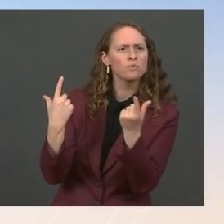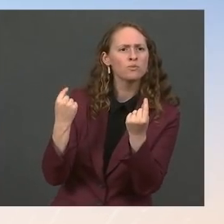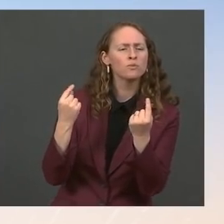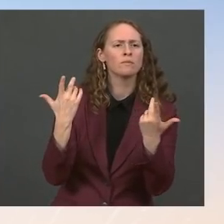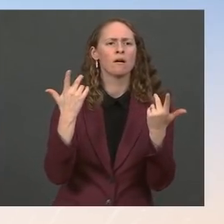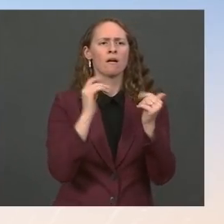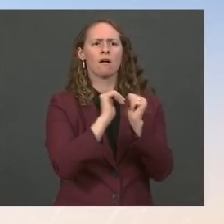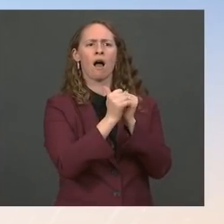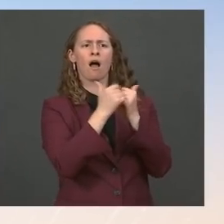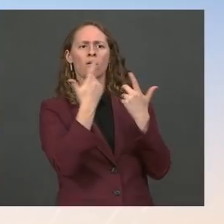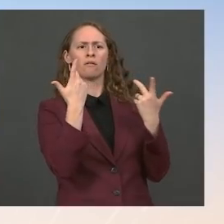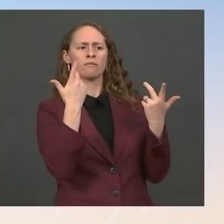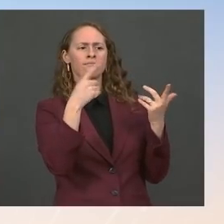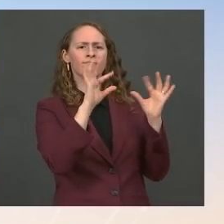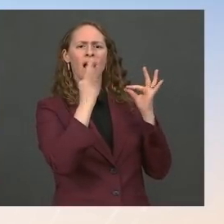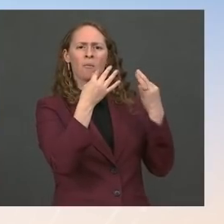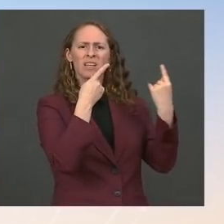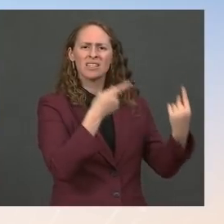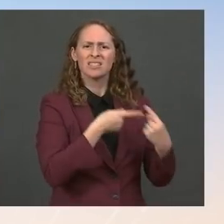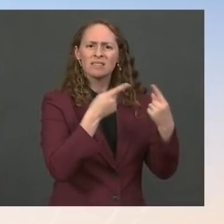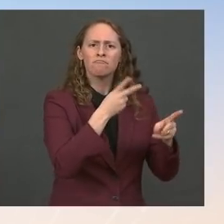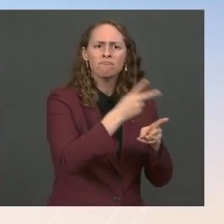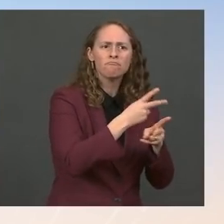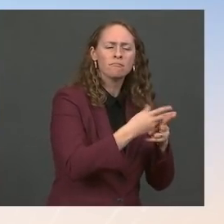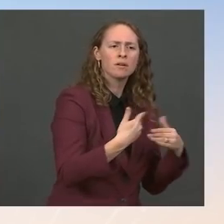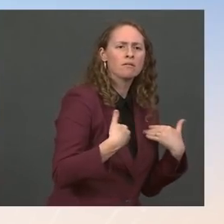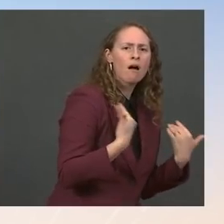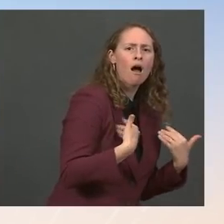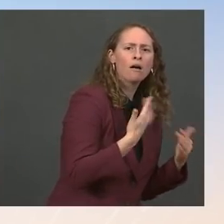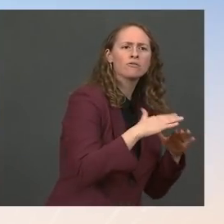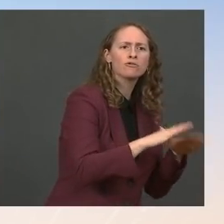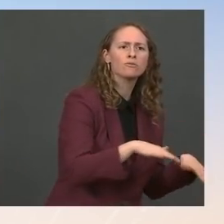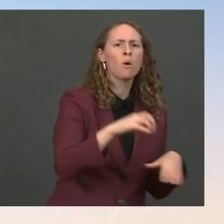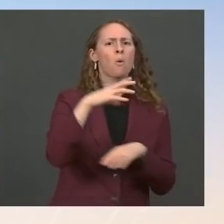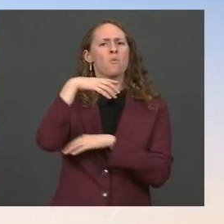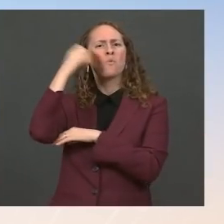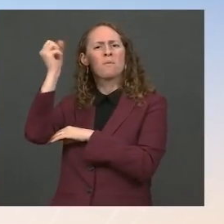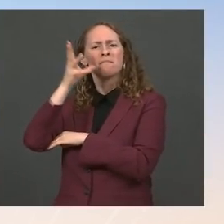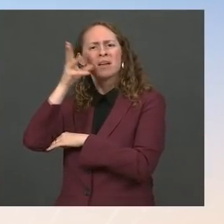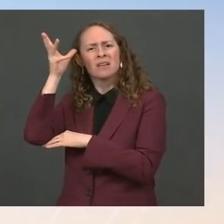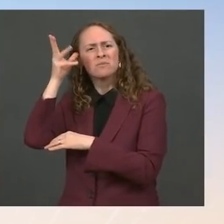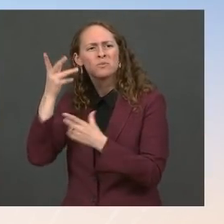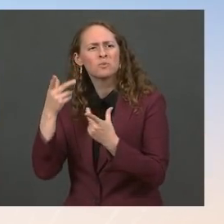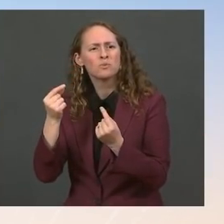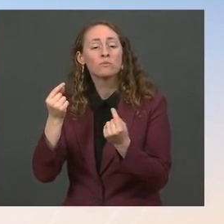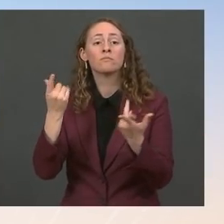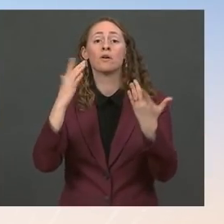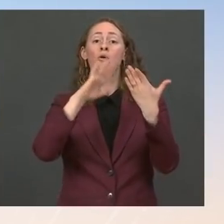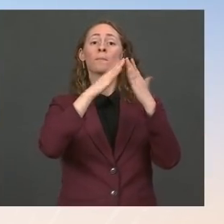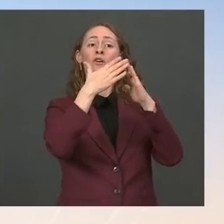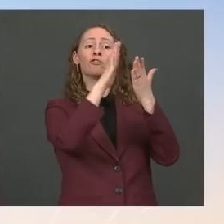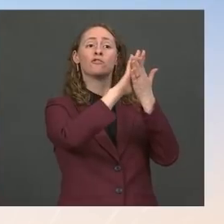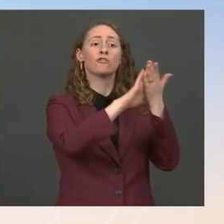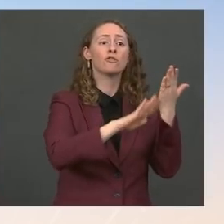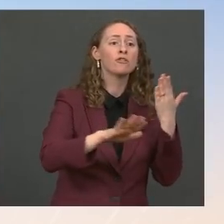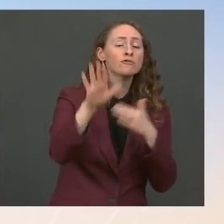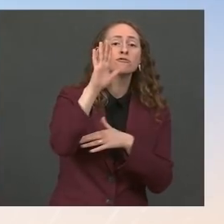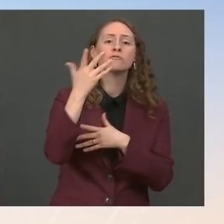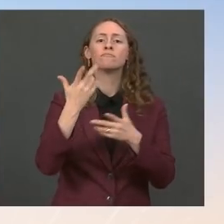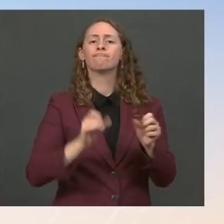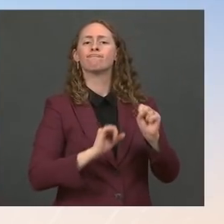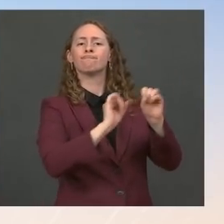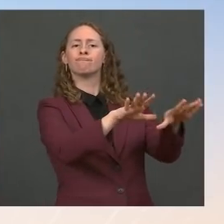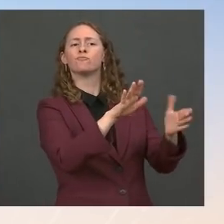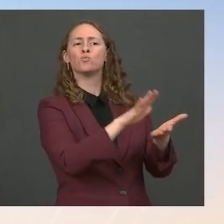challenges for families, whether they are elder care, the cost of child care, community college, universal pre-K, and we're working to make sure